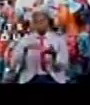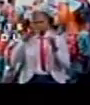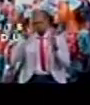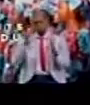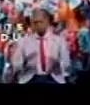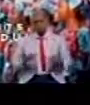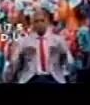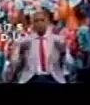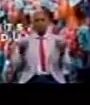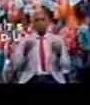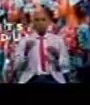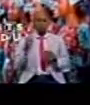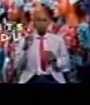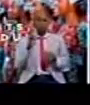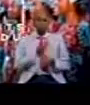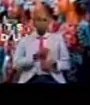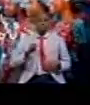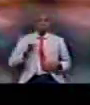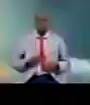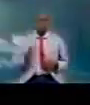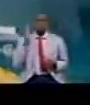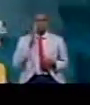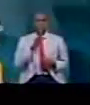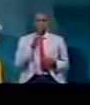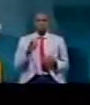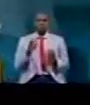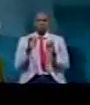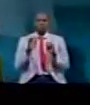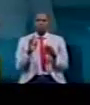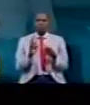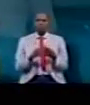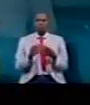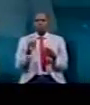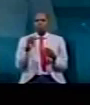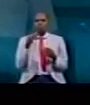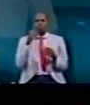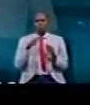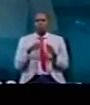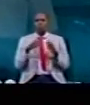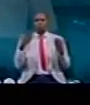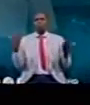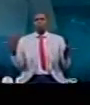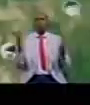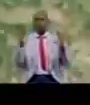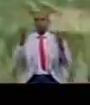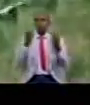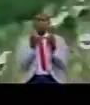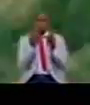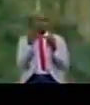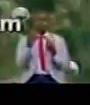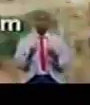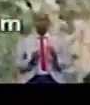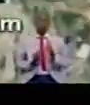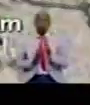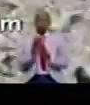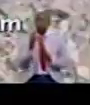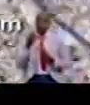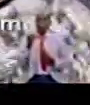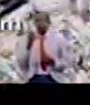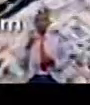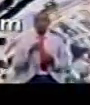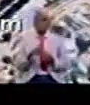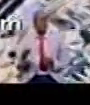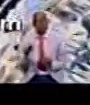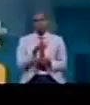faith, that God will bless the works of our hands. Jesus. That God will bless the works of